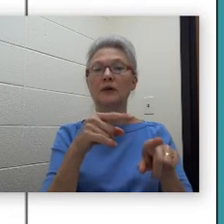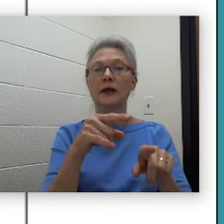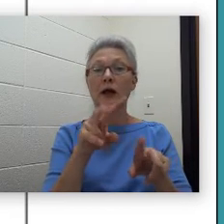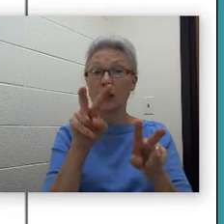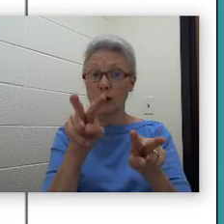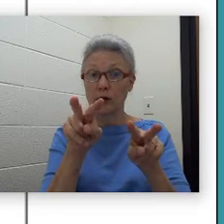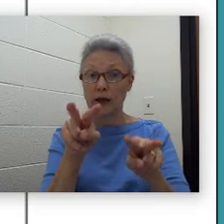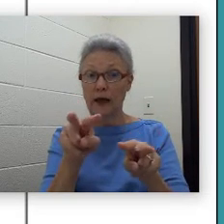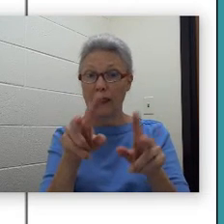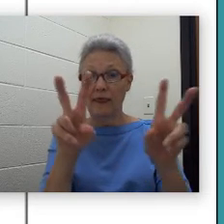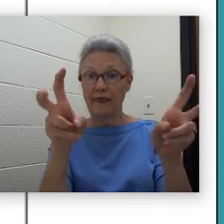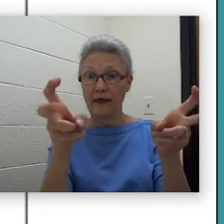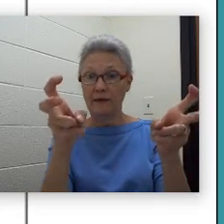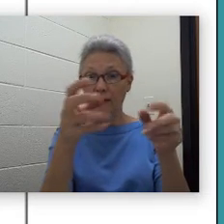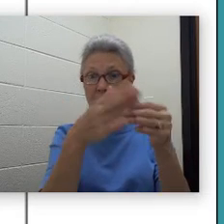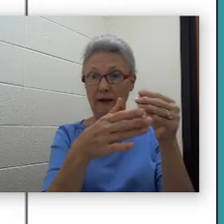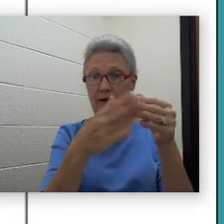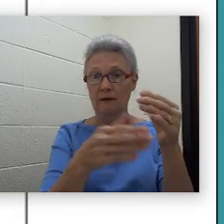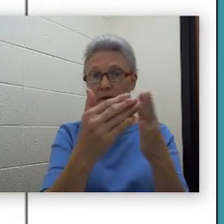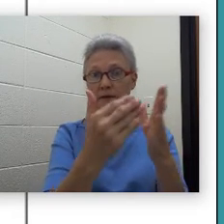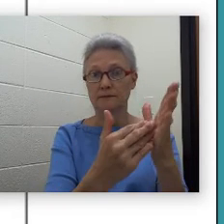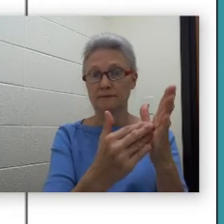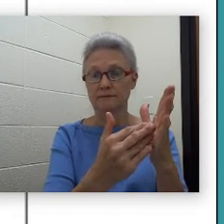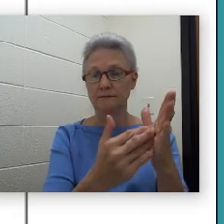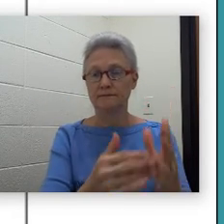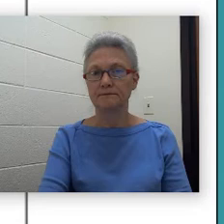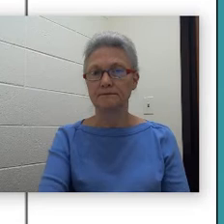towards the end of this lesson.